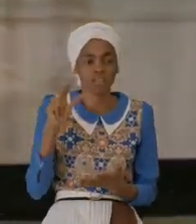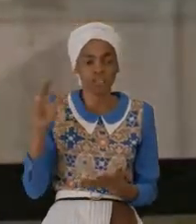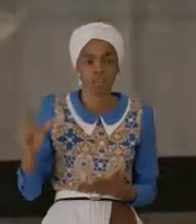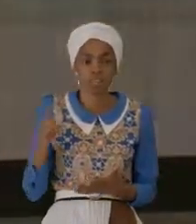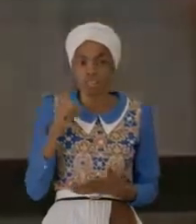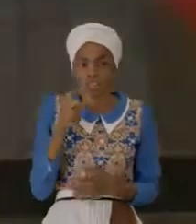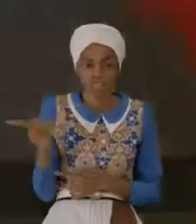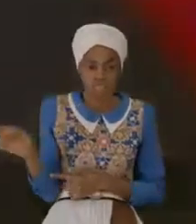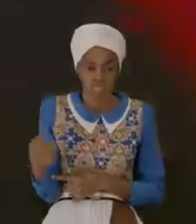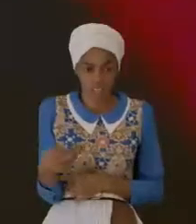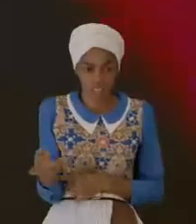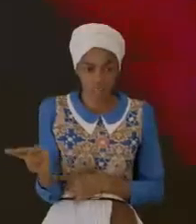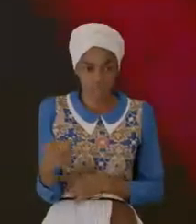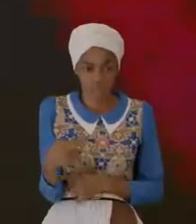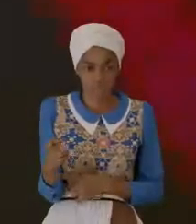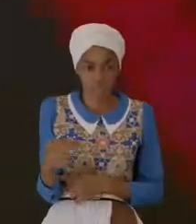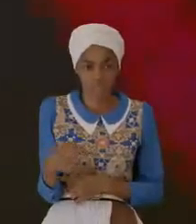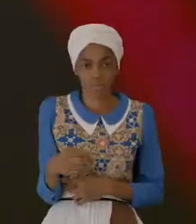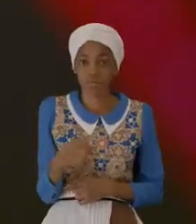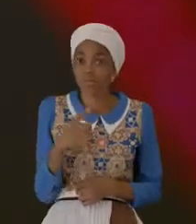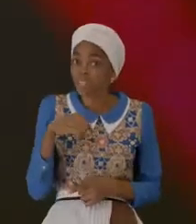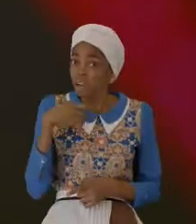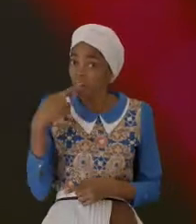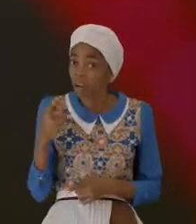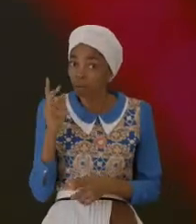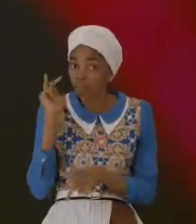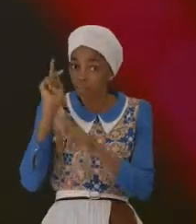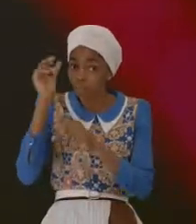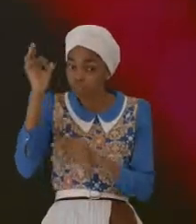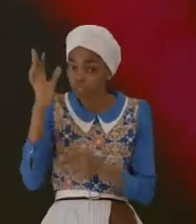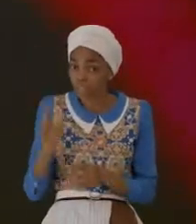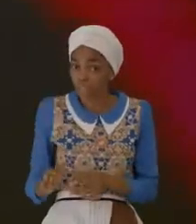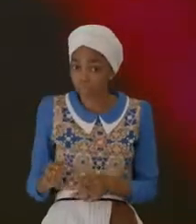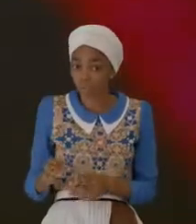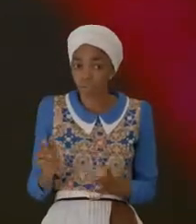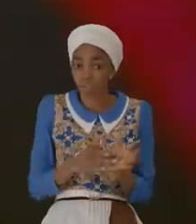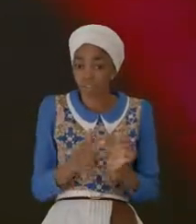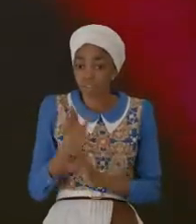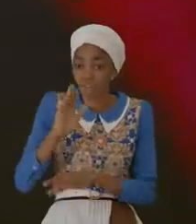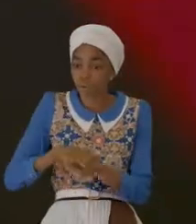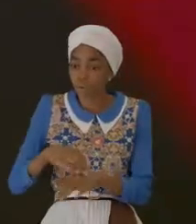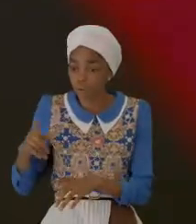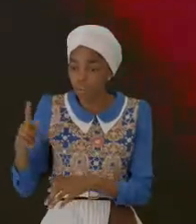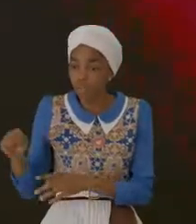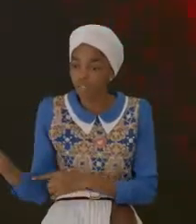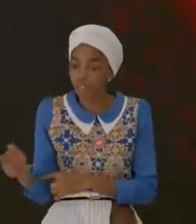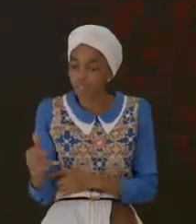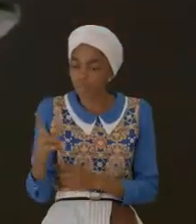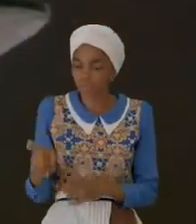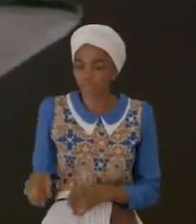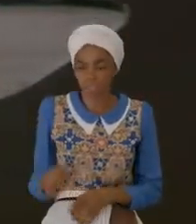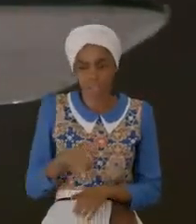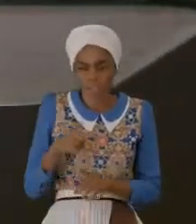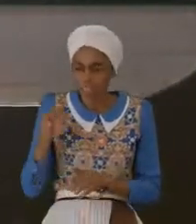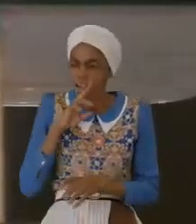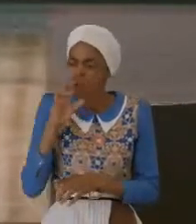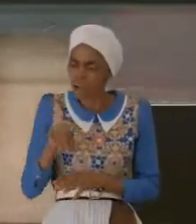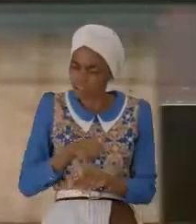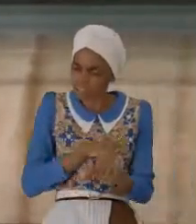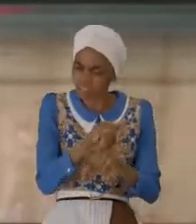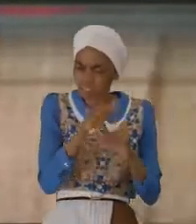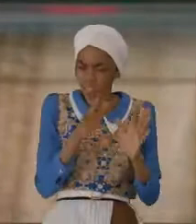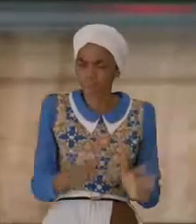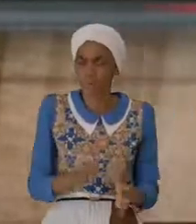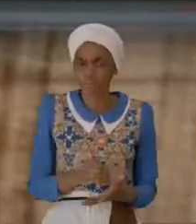333 they were preachers yes sir paints they were deceivers he surprised